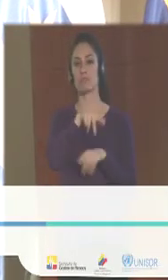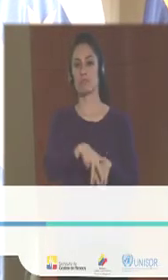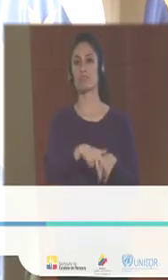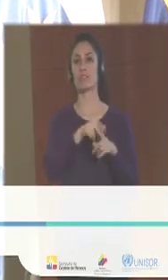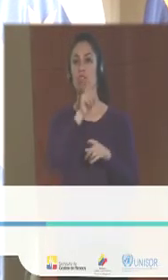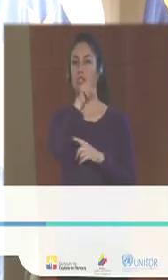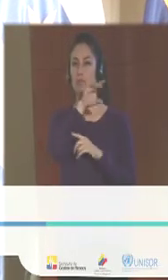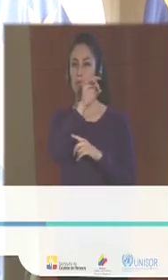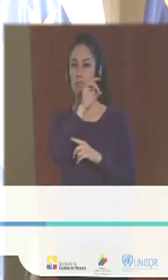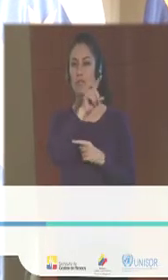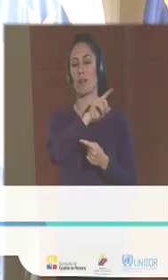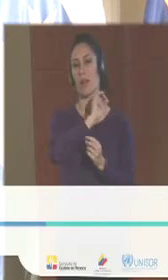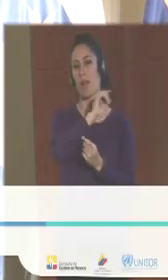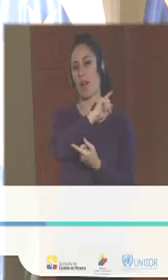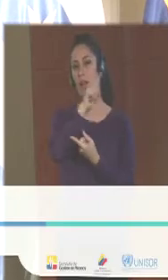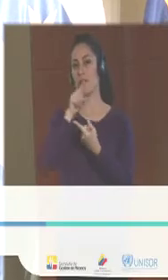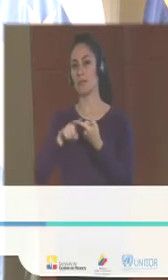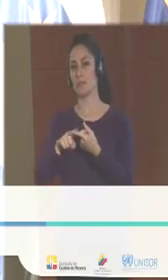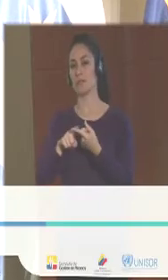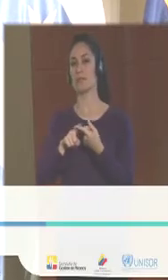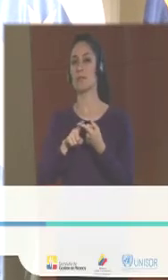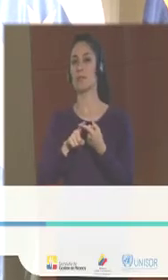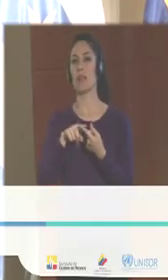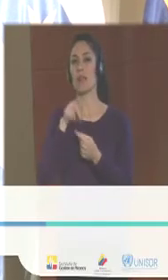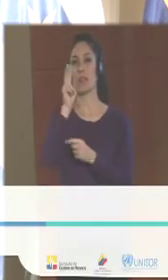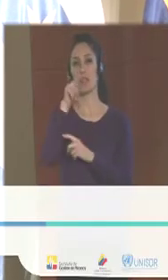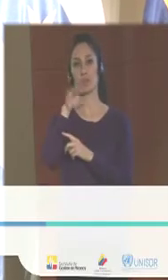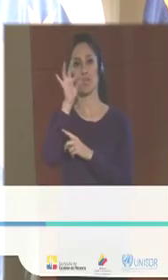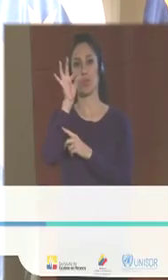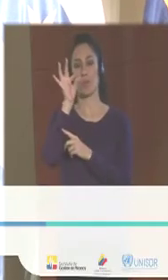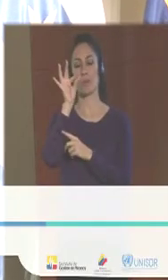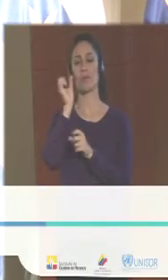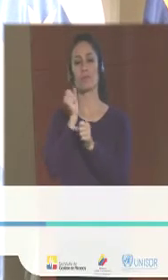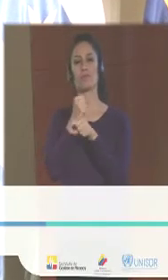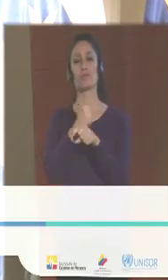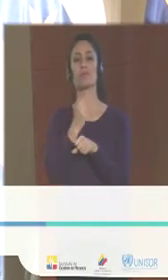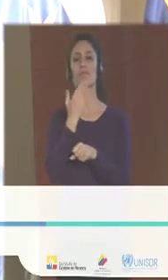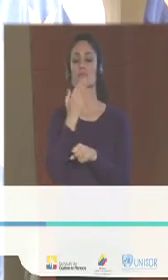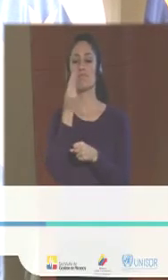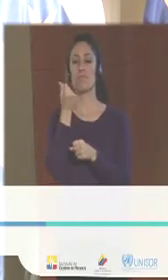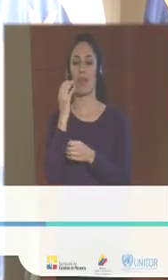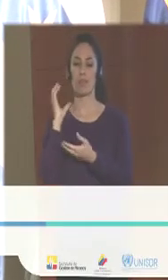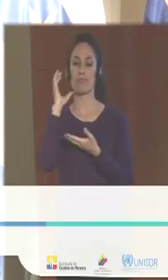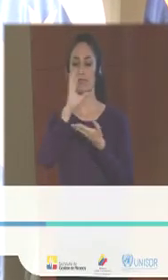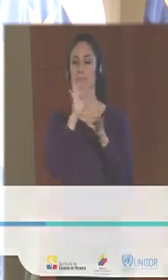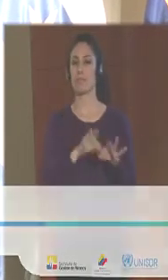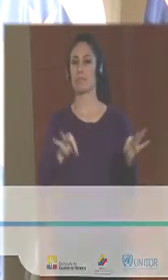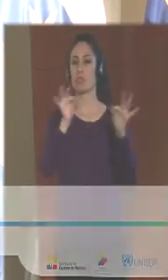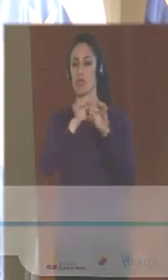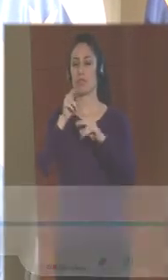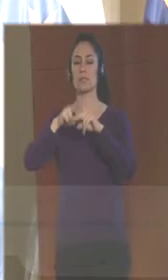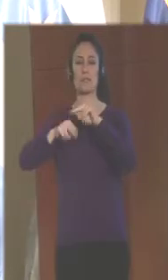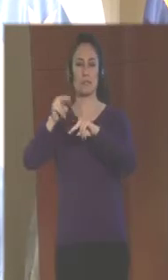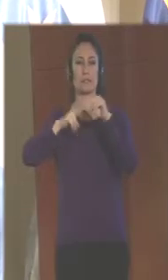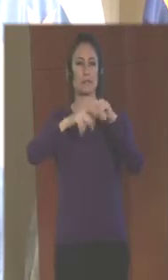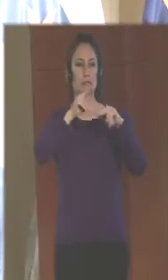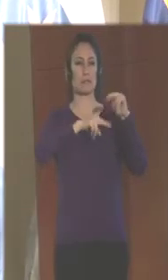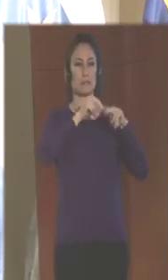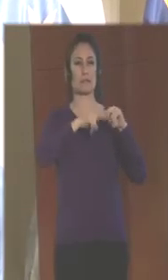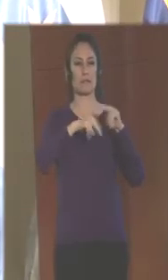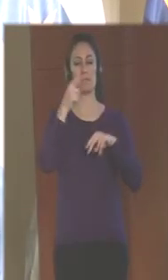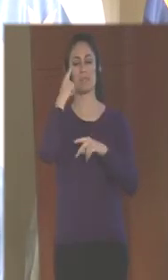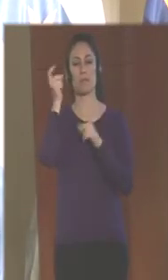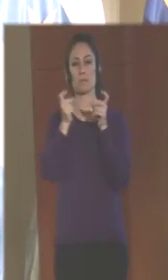place since 2008, and between 2008 and 2009 there was a big investment